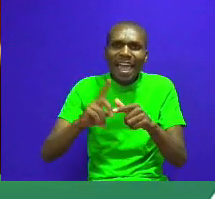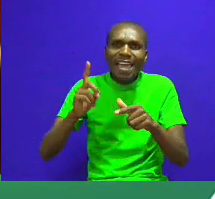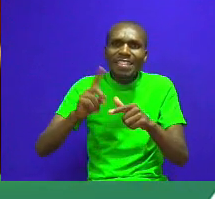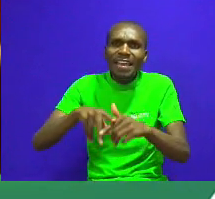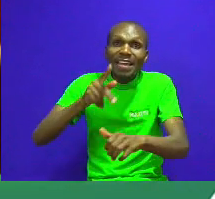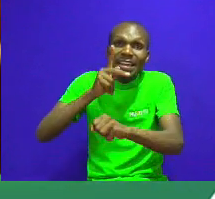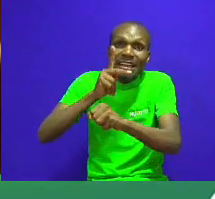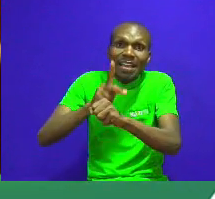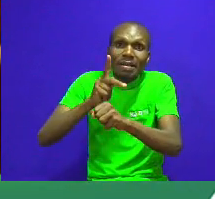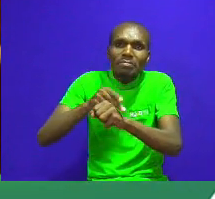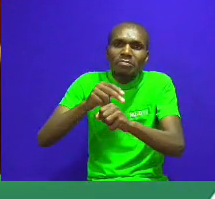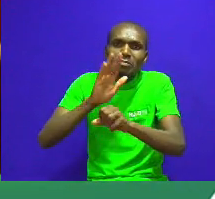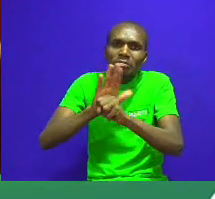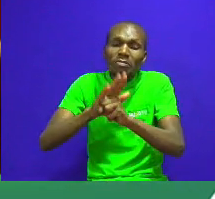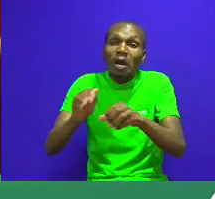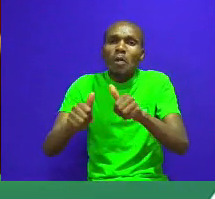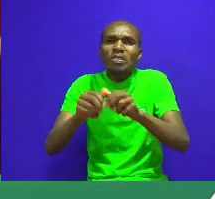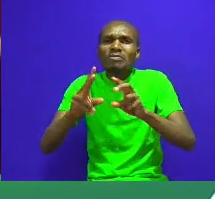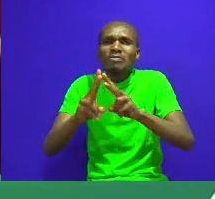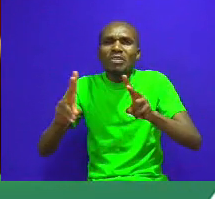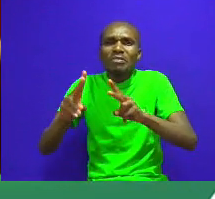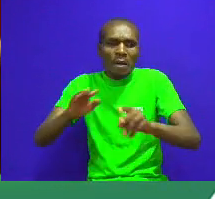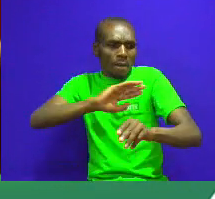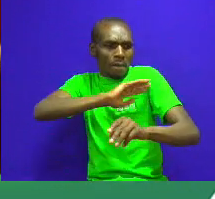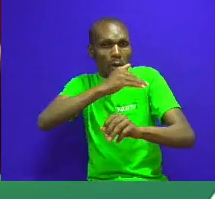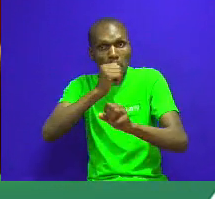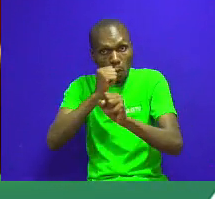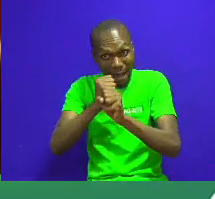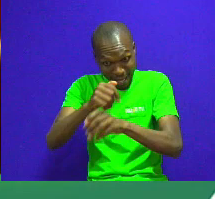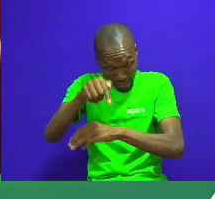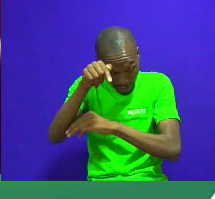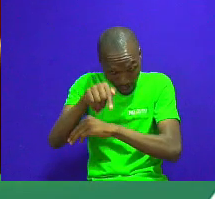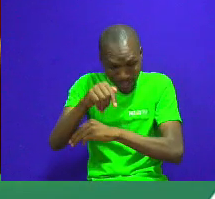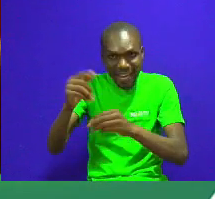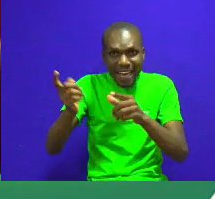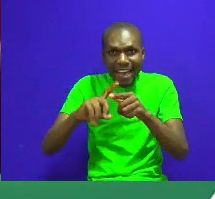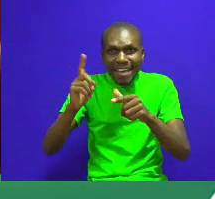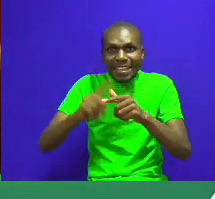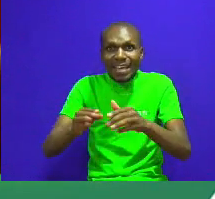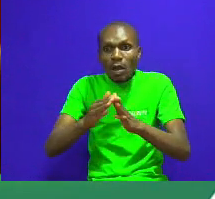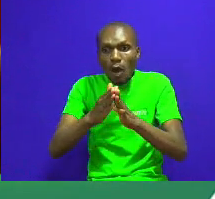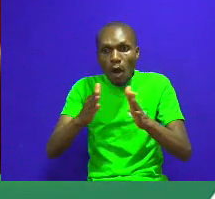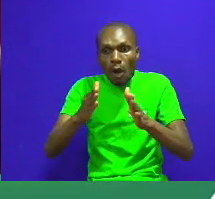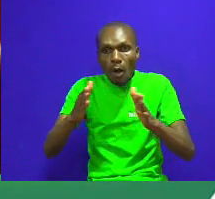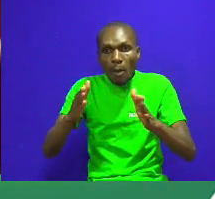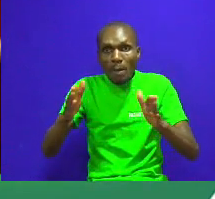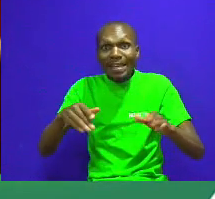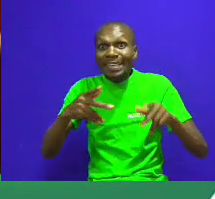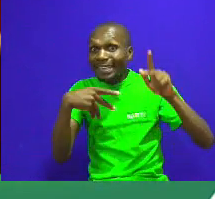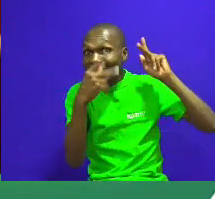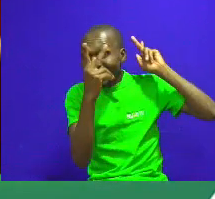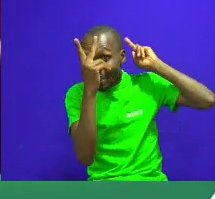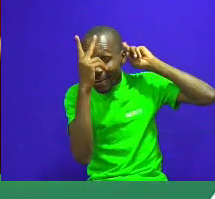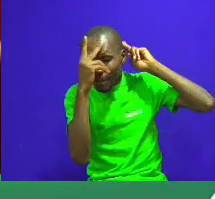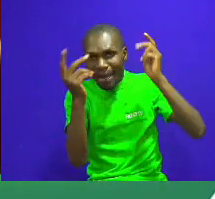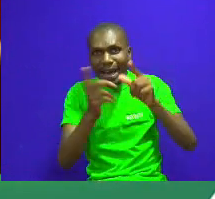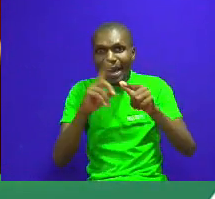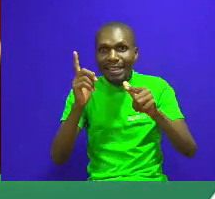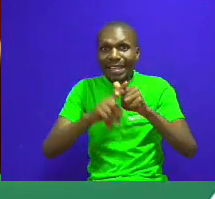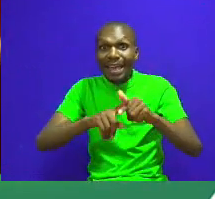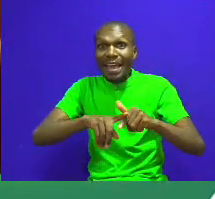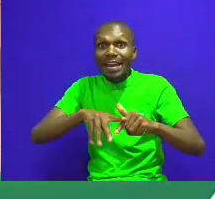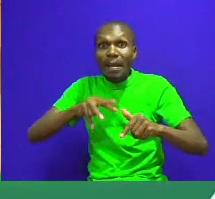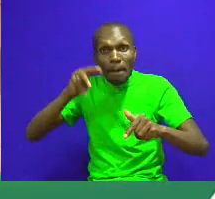is one of our key pillars. We have a very strong store that we have actually opened here today. We are also going to be opening up in Kakamega. We have Malindi coming